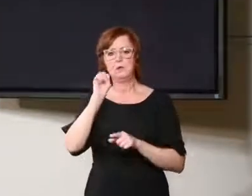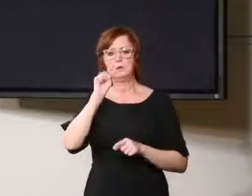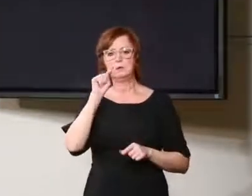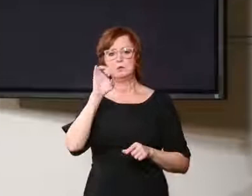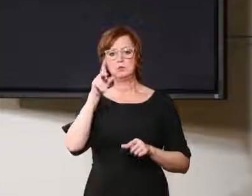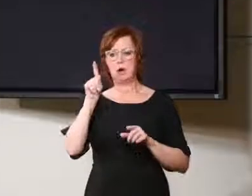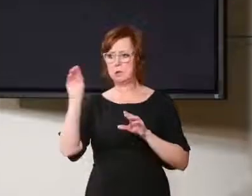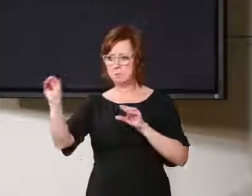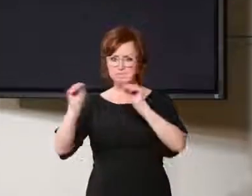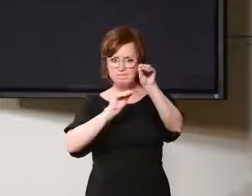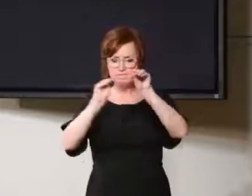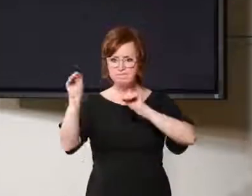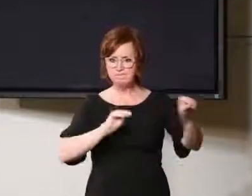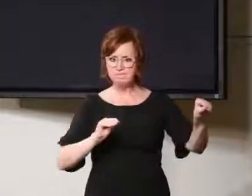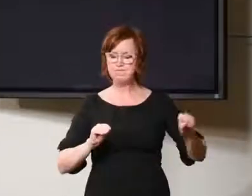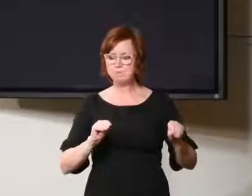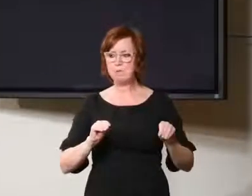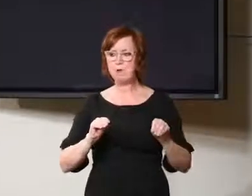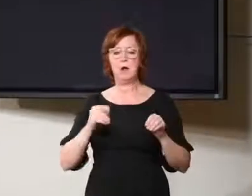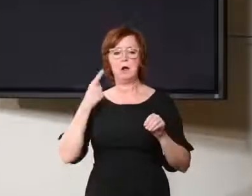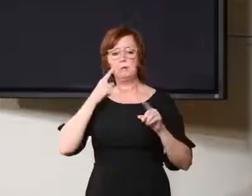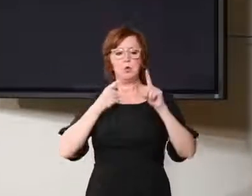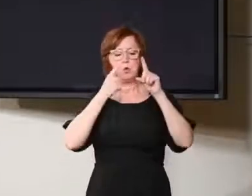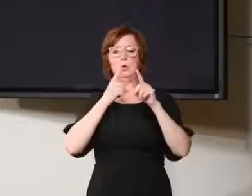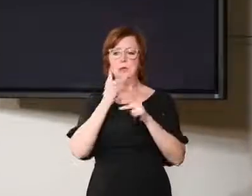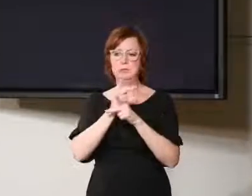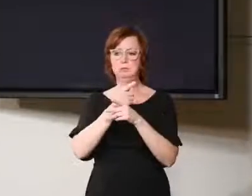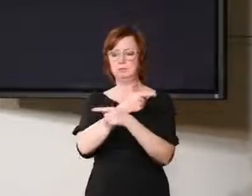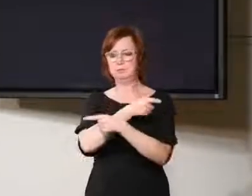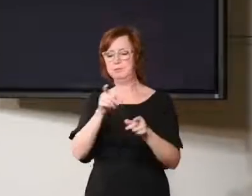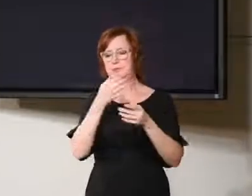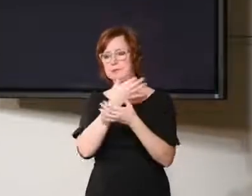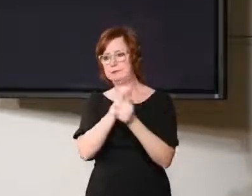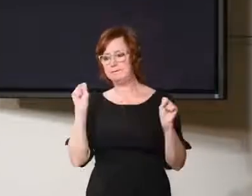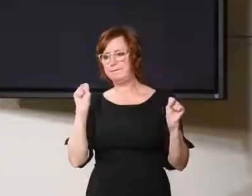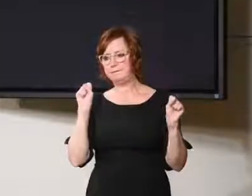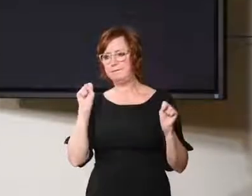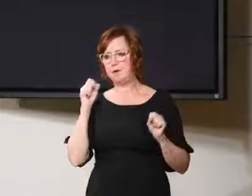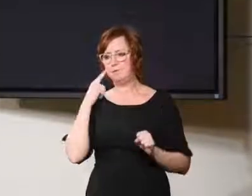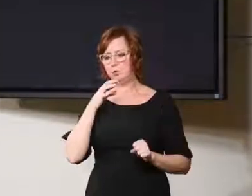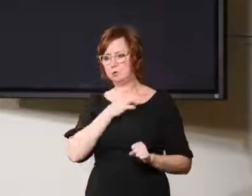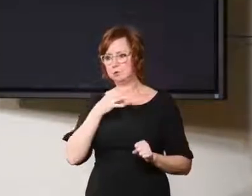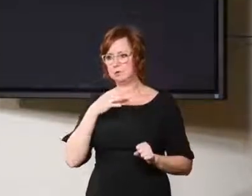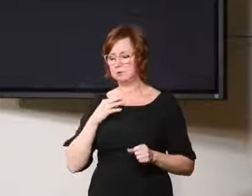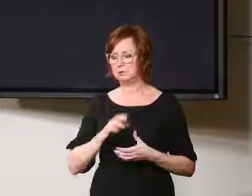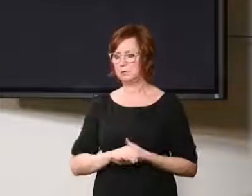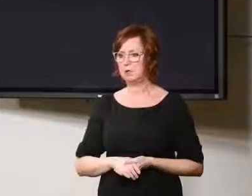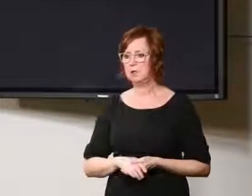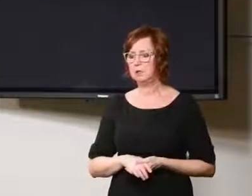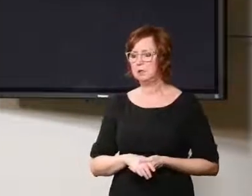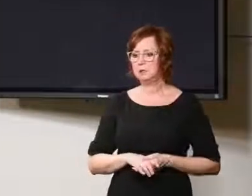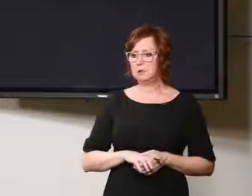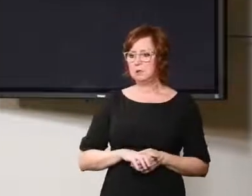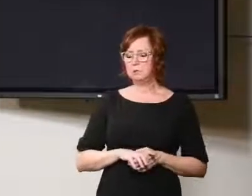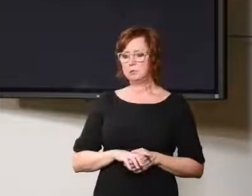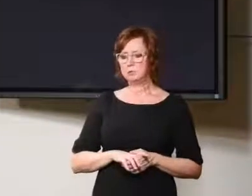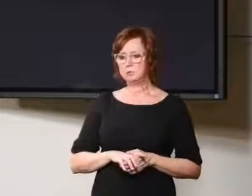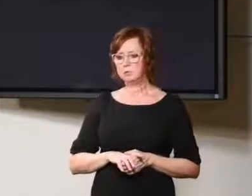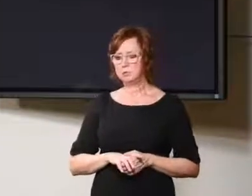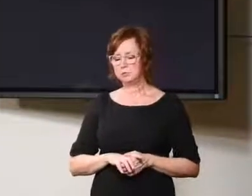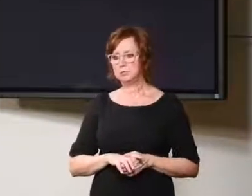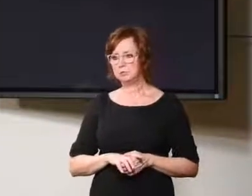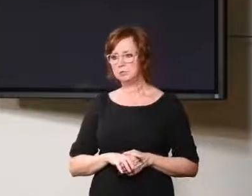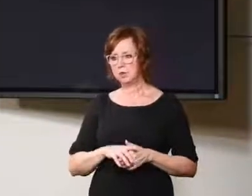safe. The most important thing there is to, is to go cycle back to the importance of the work of the public to help flatten the